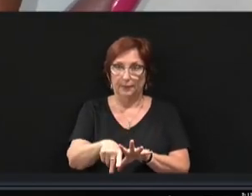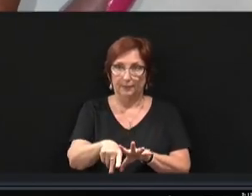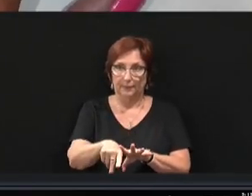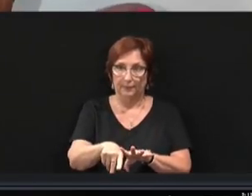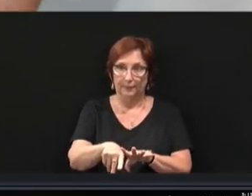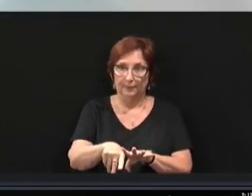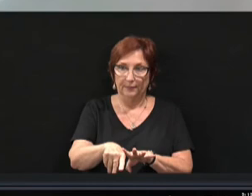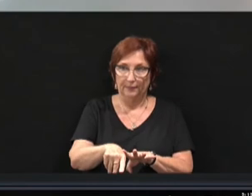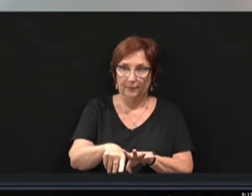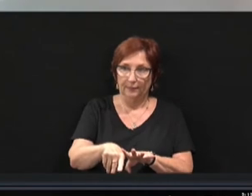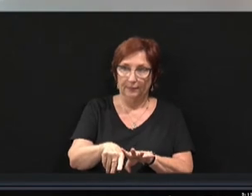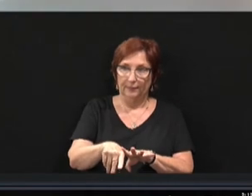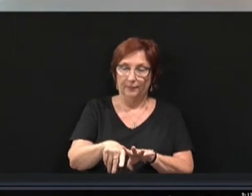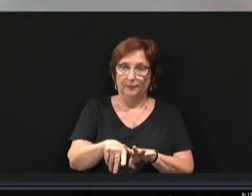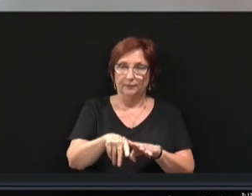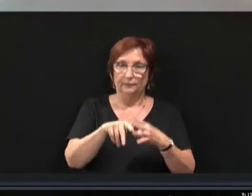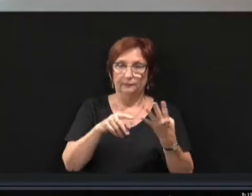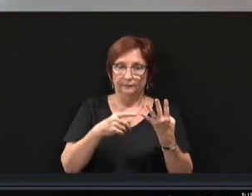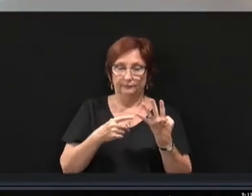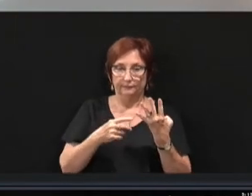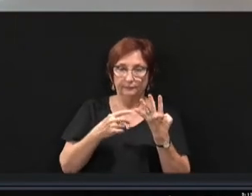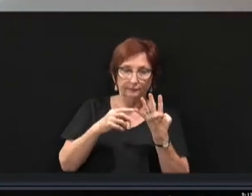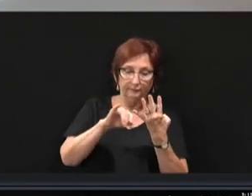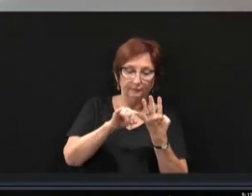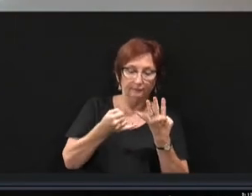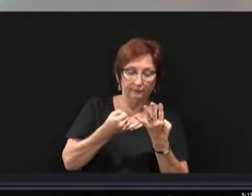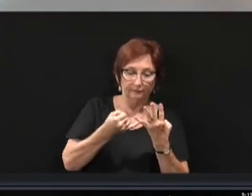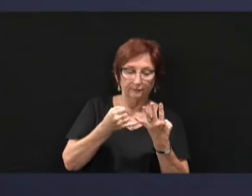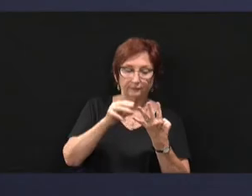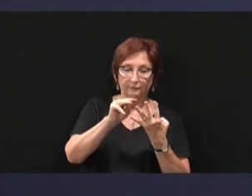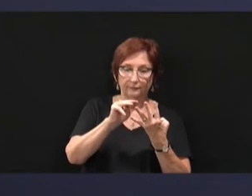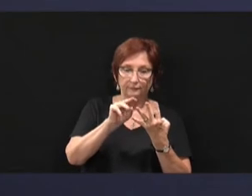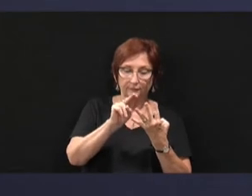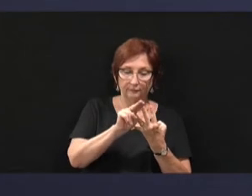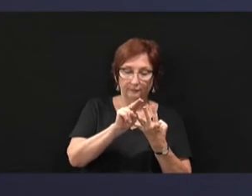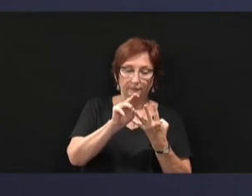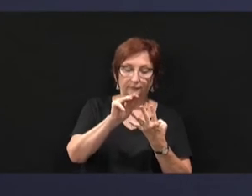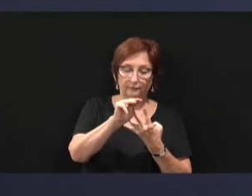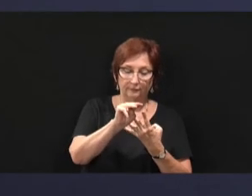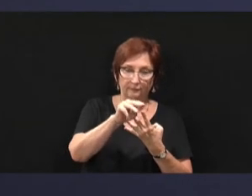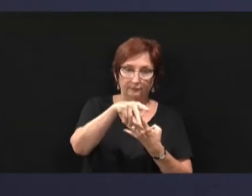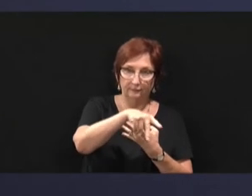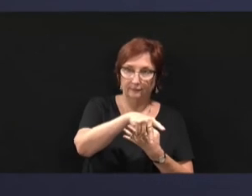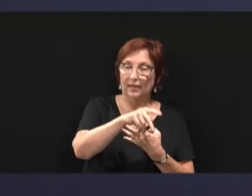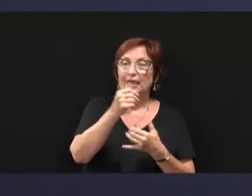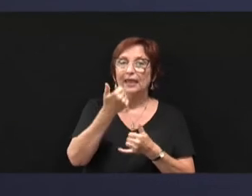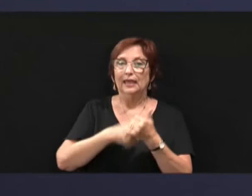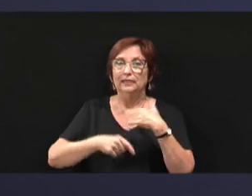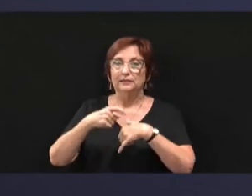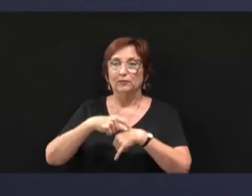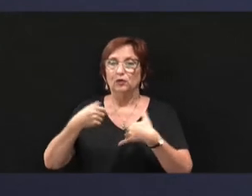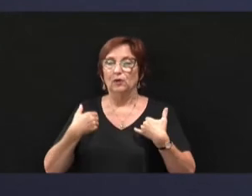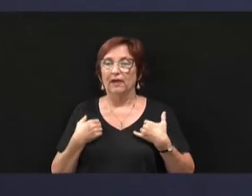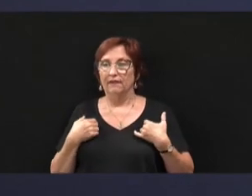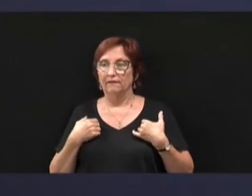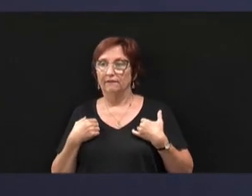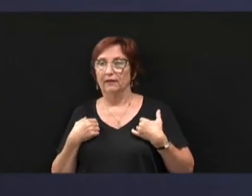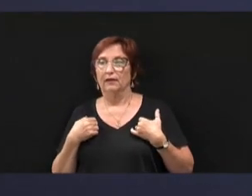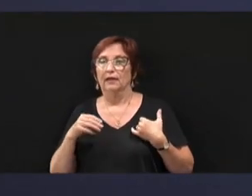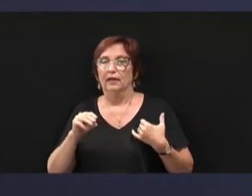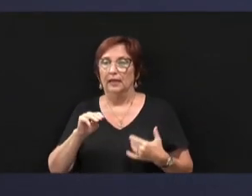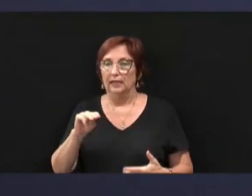Jump. J-u-m-p. Anytime you have a M or an N, it's difficult, and I will tell you